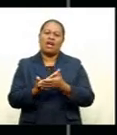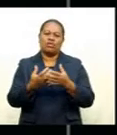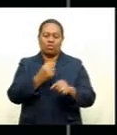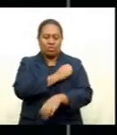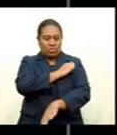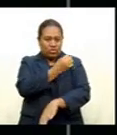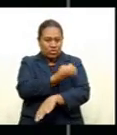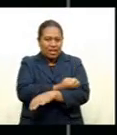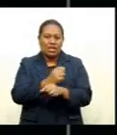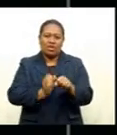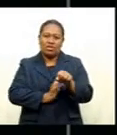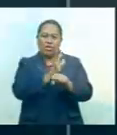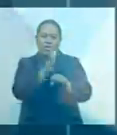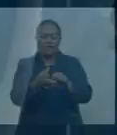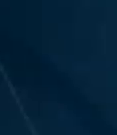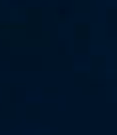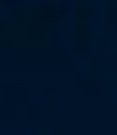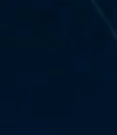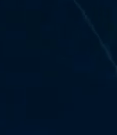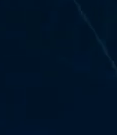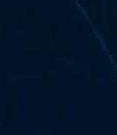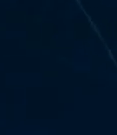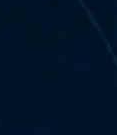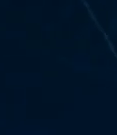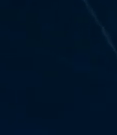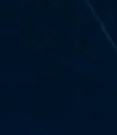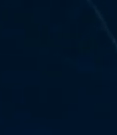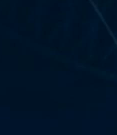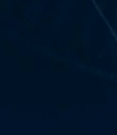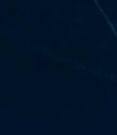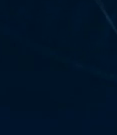country's COVID-19 response.